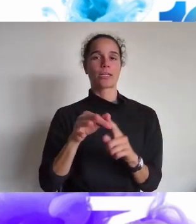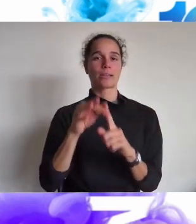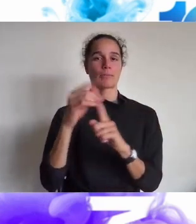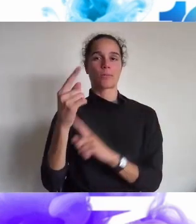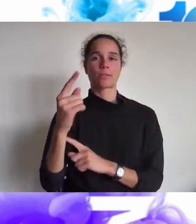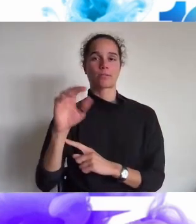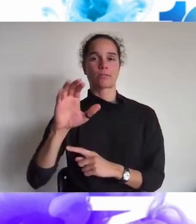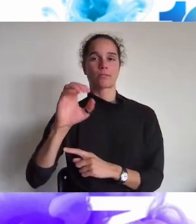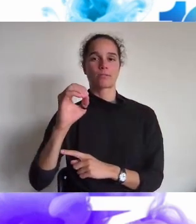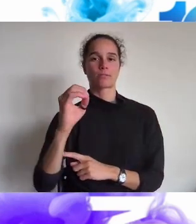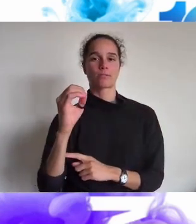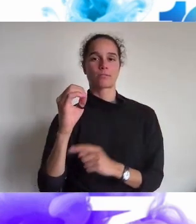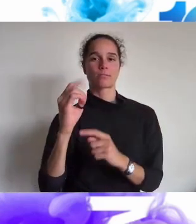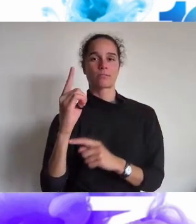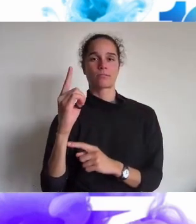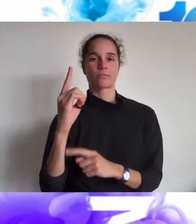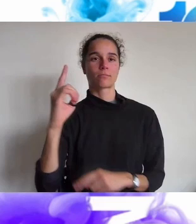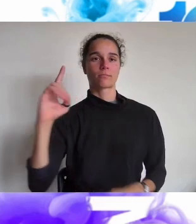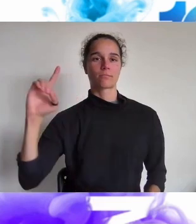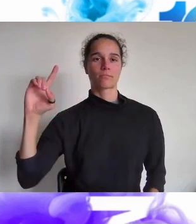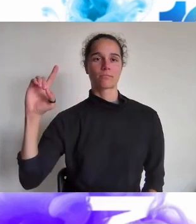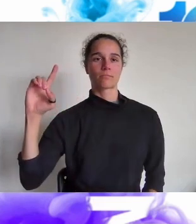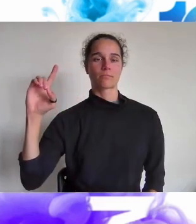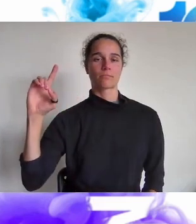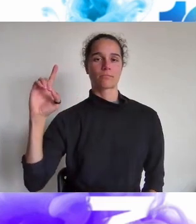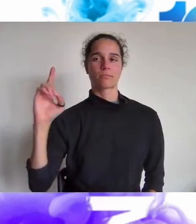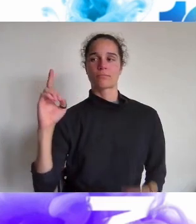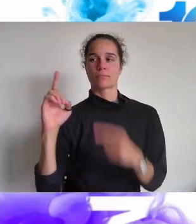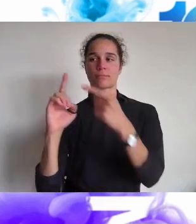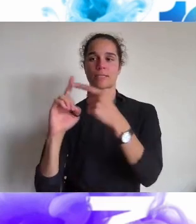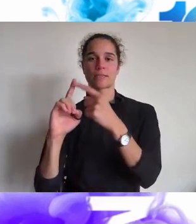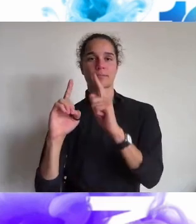facing upward. D.